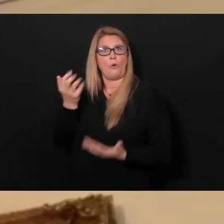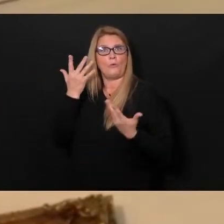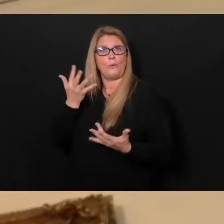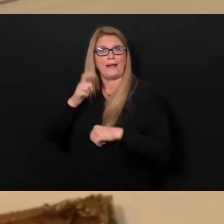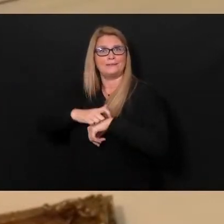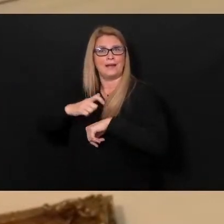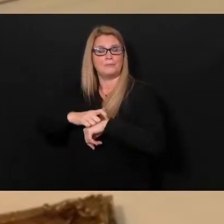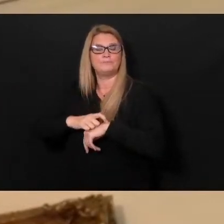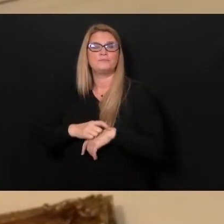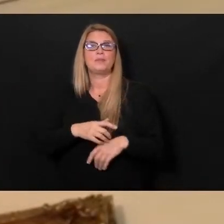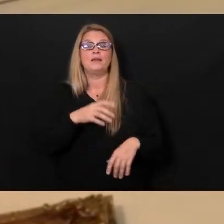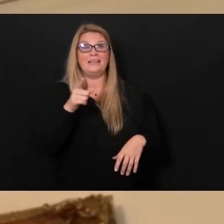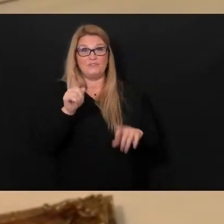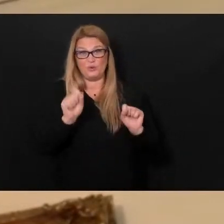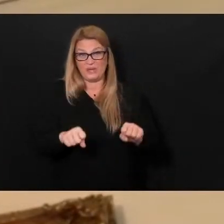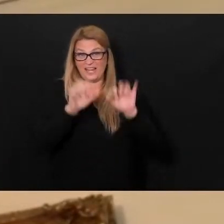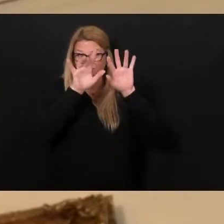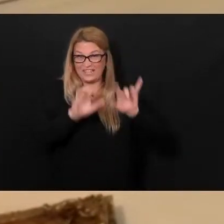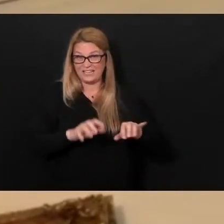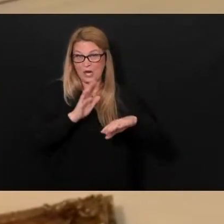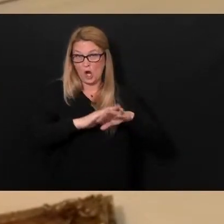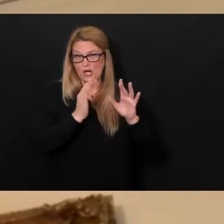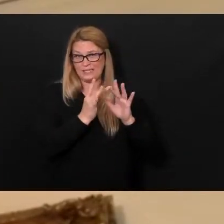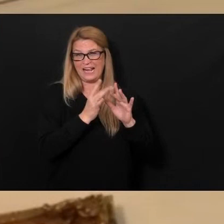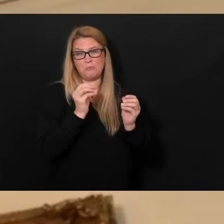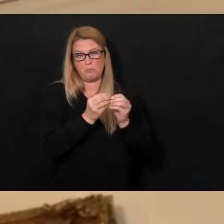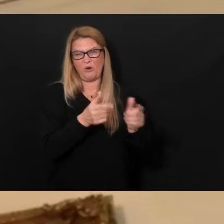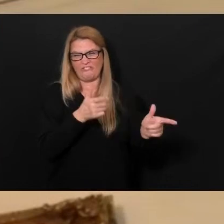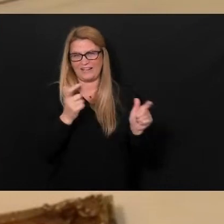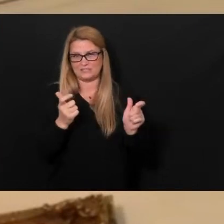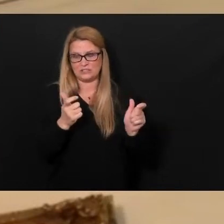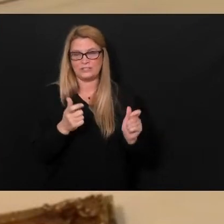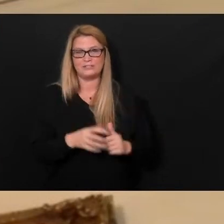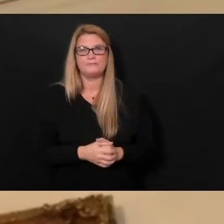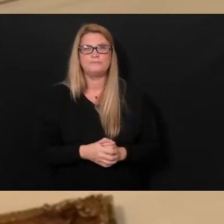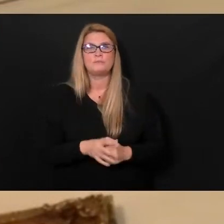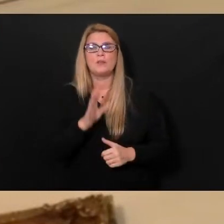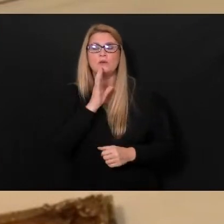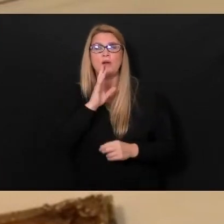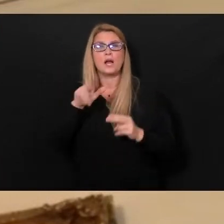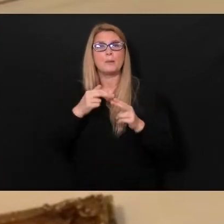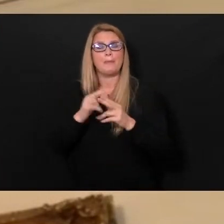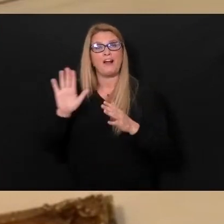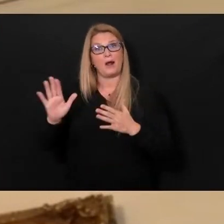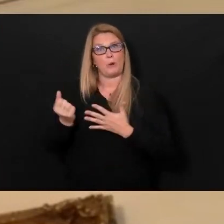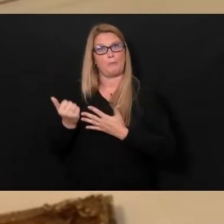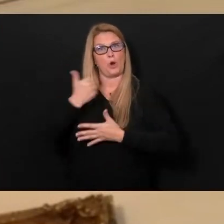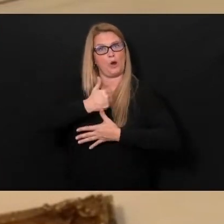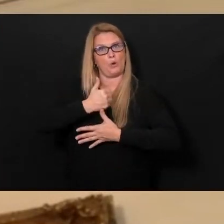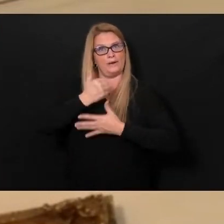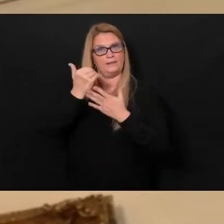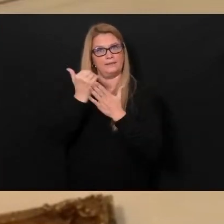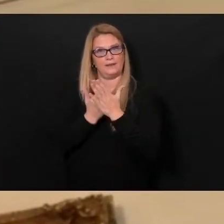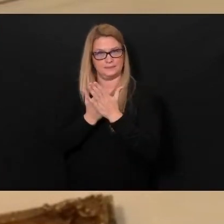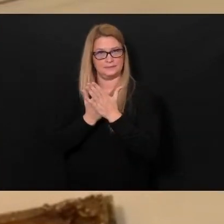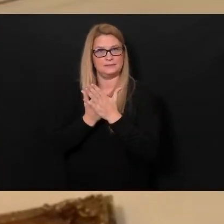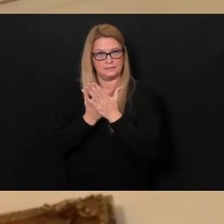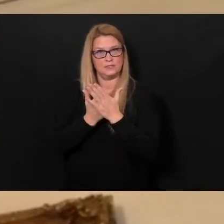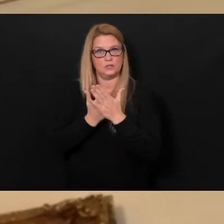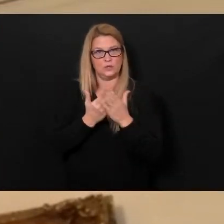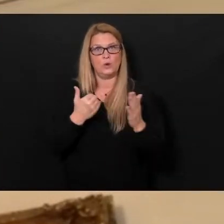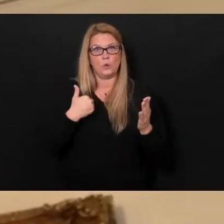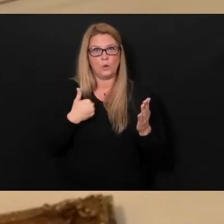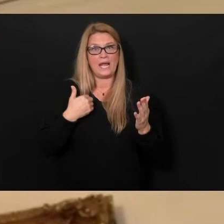doing a terrific job. Let me talk a minute about the priority list that they have, because a lot of you have called local health departments and